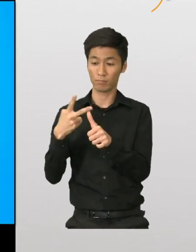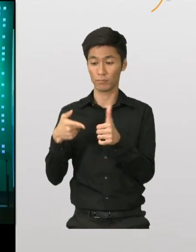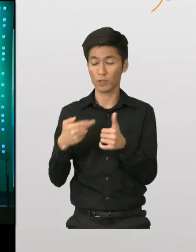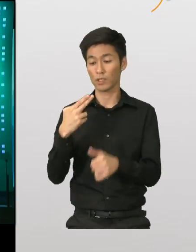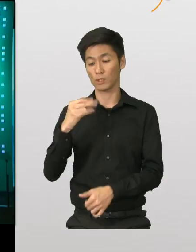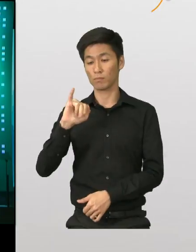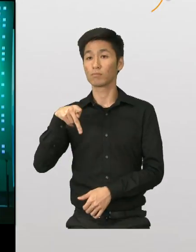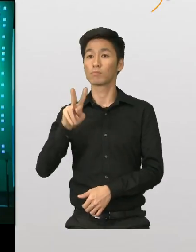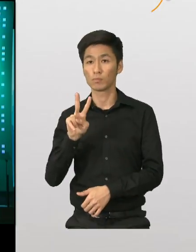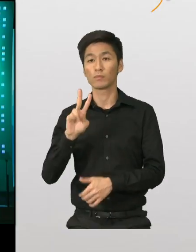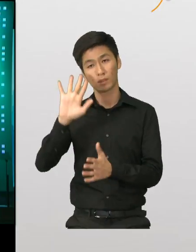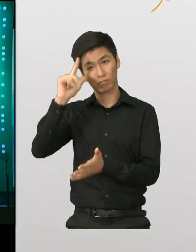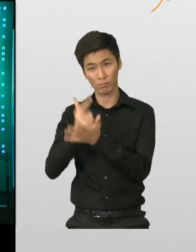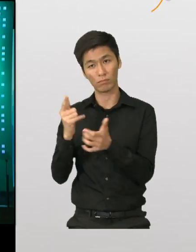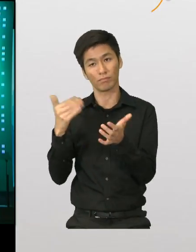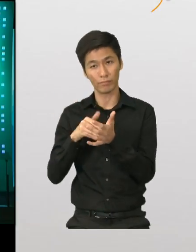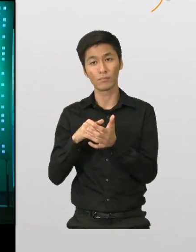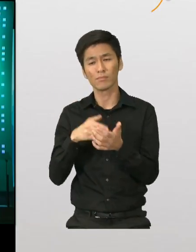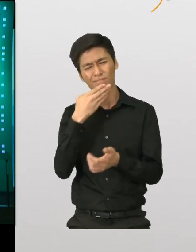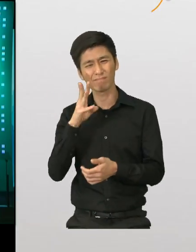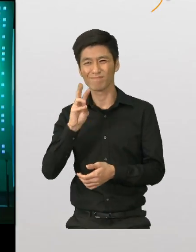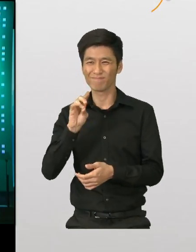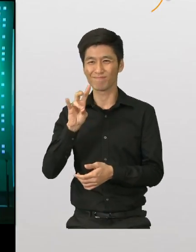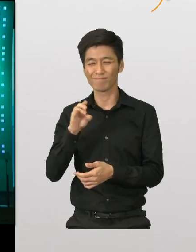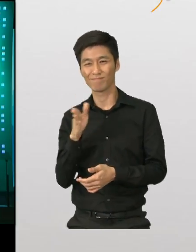2 when they are about 60 to 70 years old.